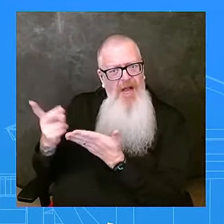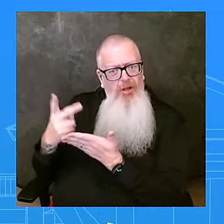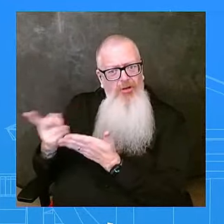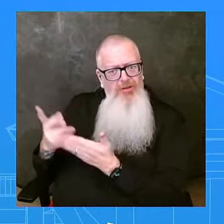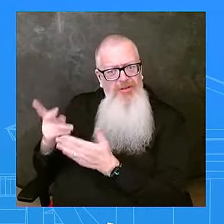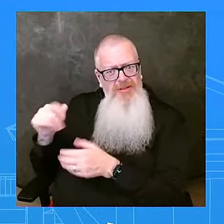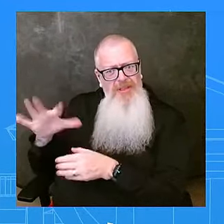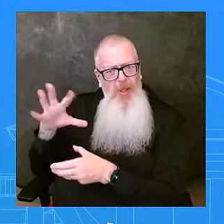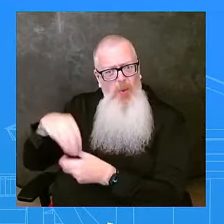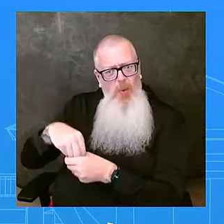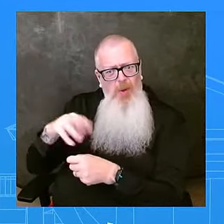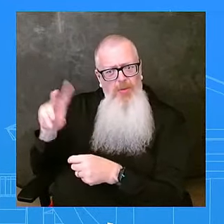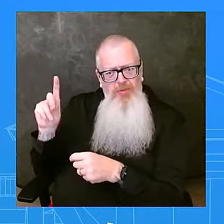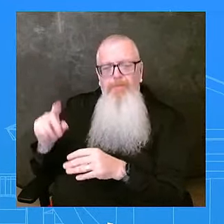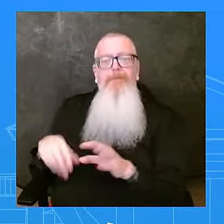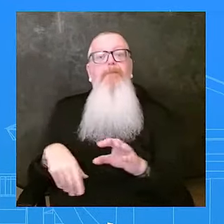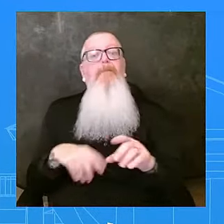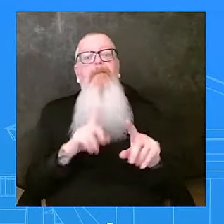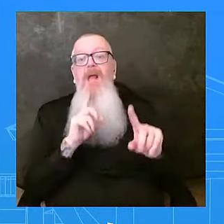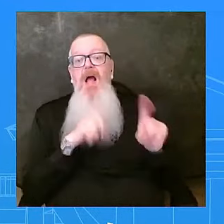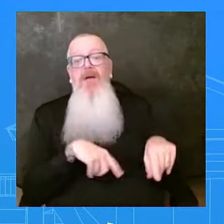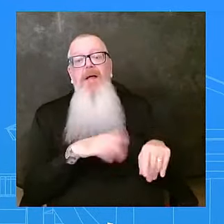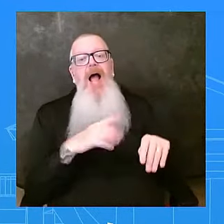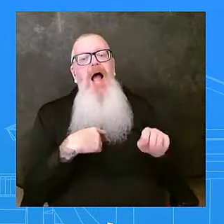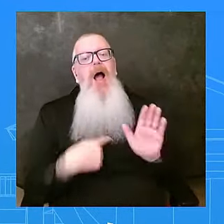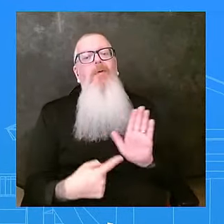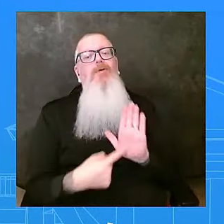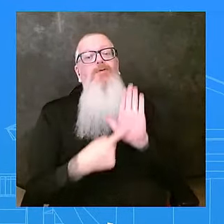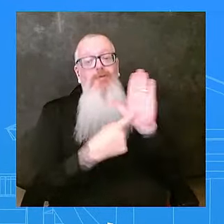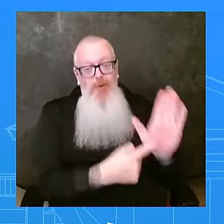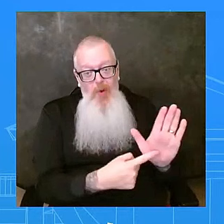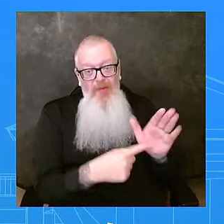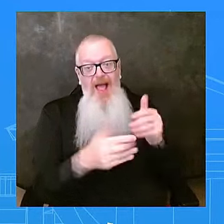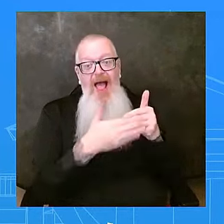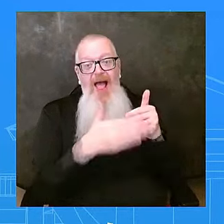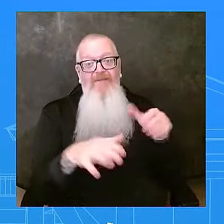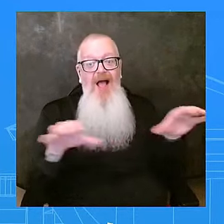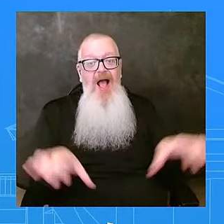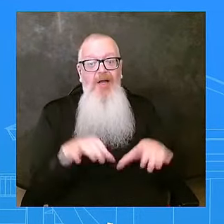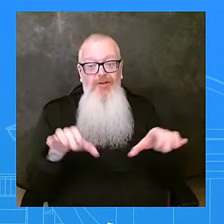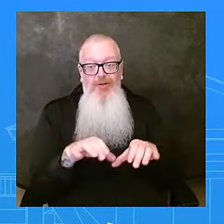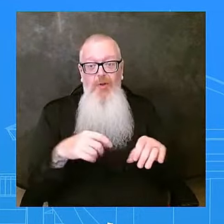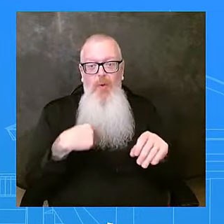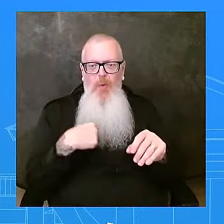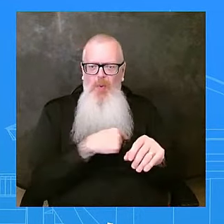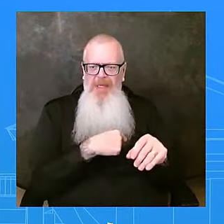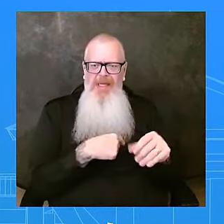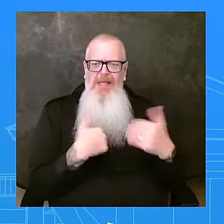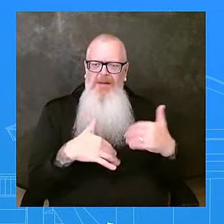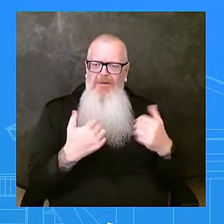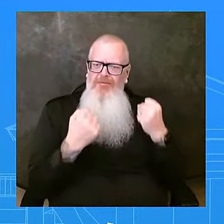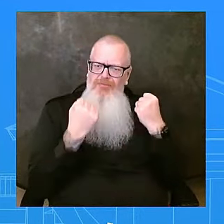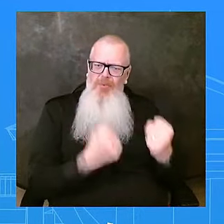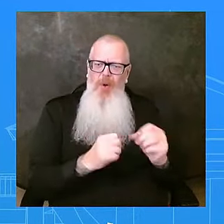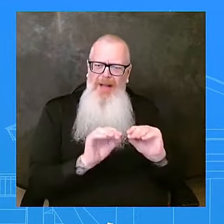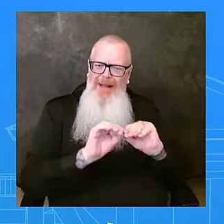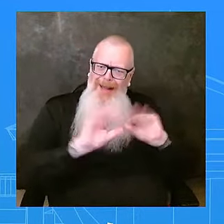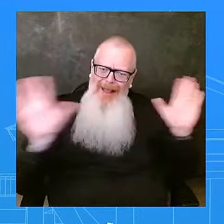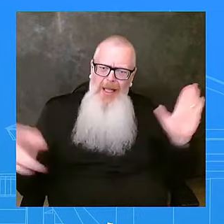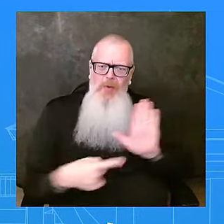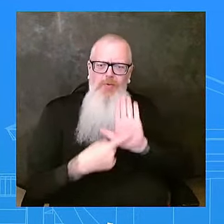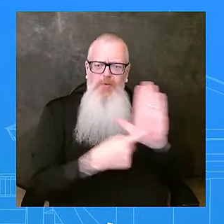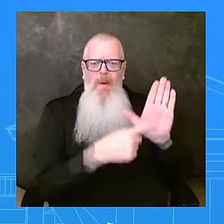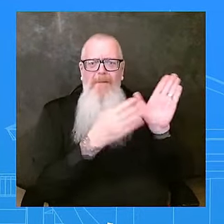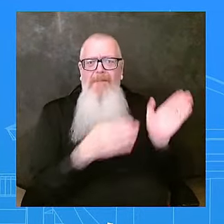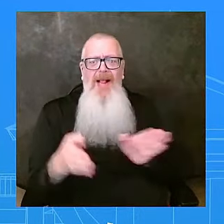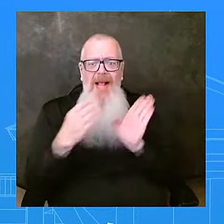I'd point you to the after-action report, where I think we've been very clear about the planning efforts and the execution